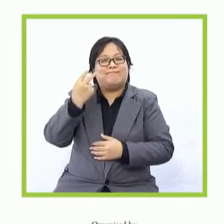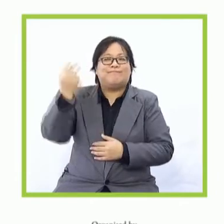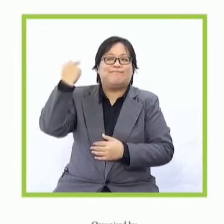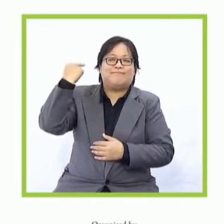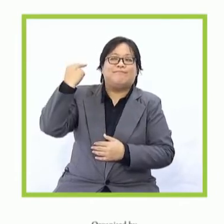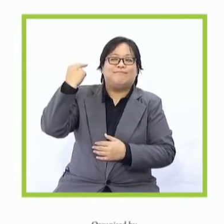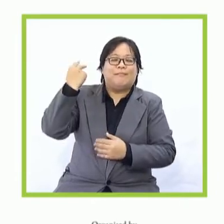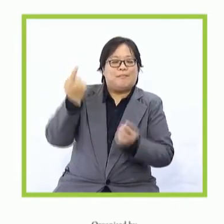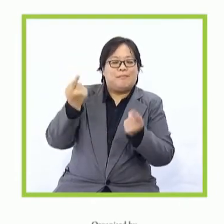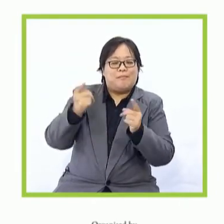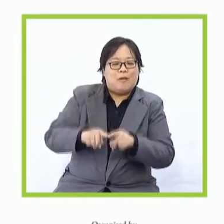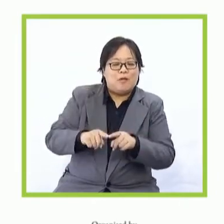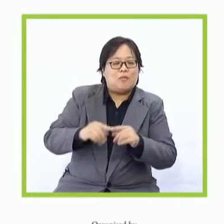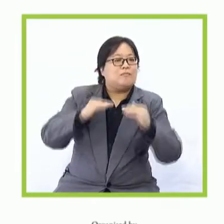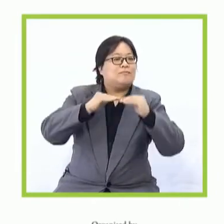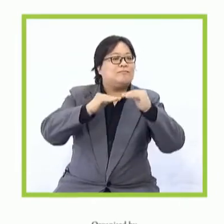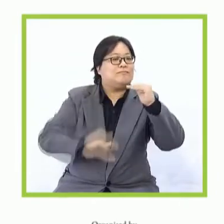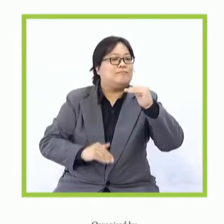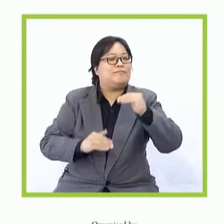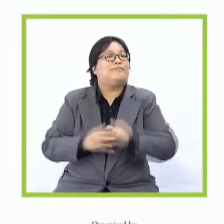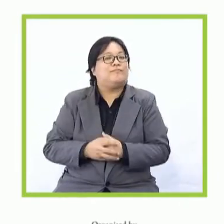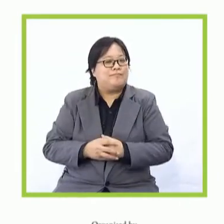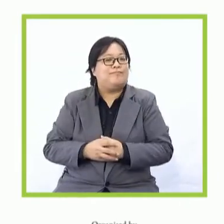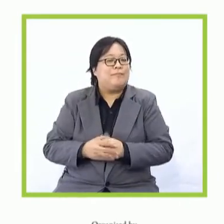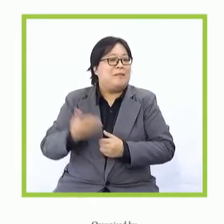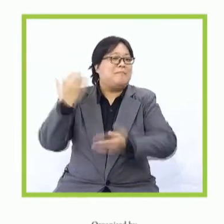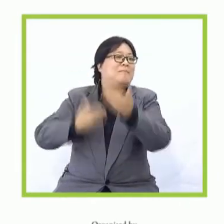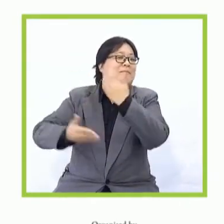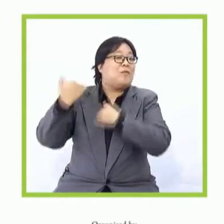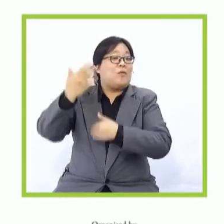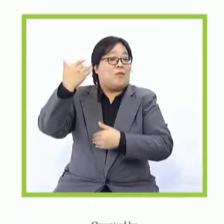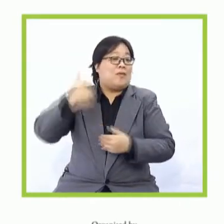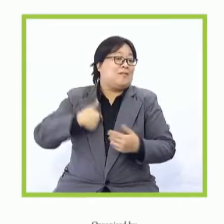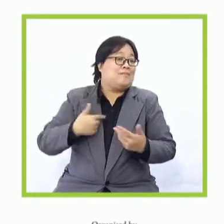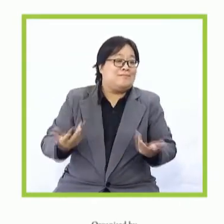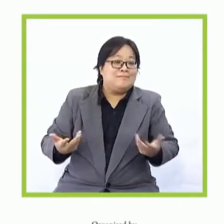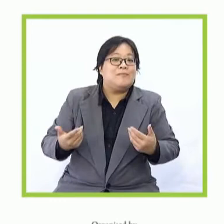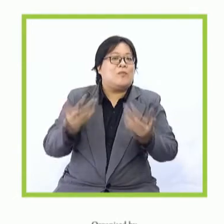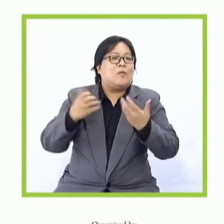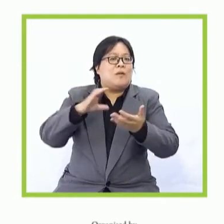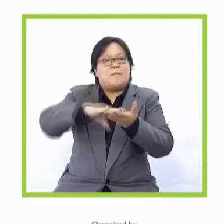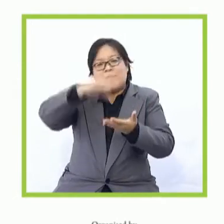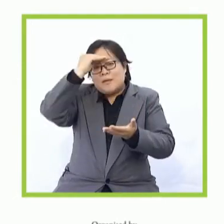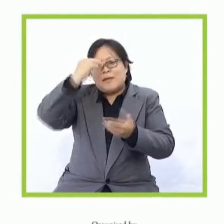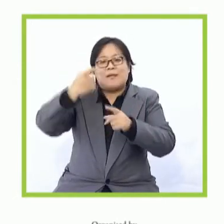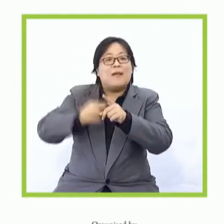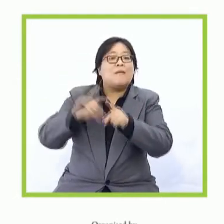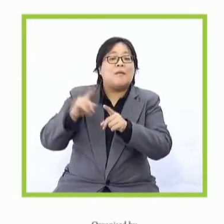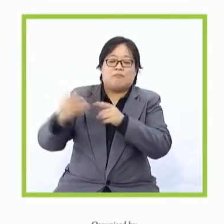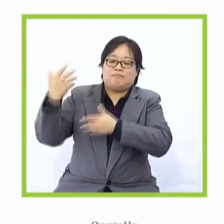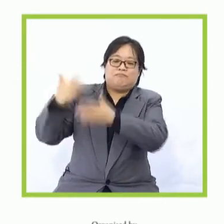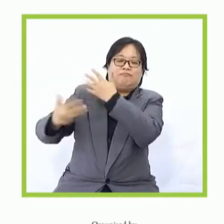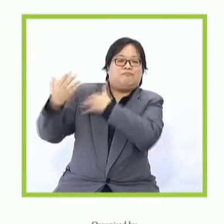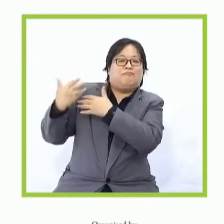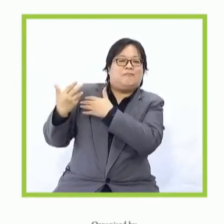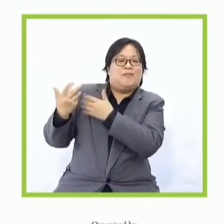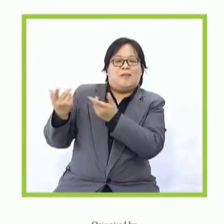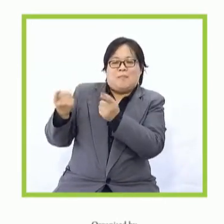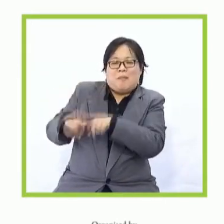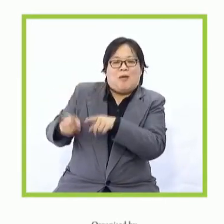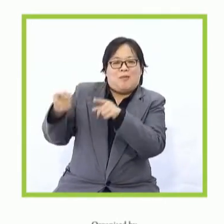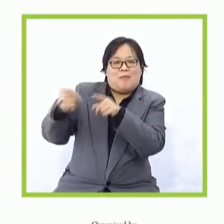when inequality had been beaten in the past, because I wanted to learn from history, from what had worked.